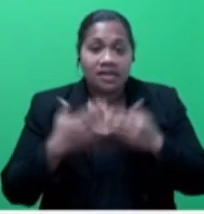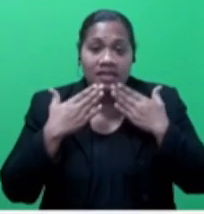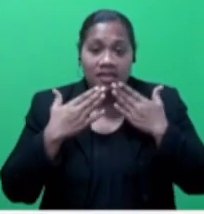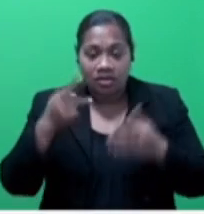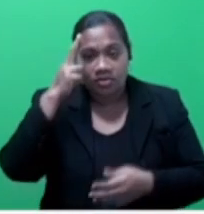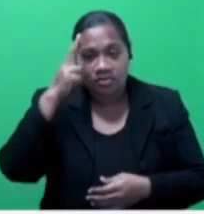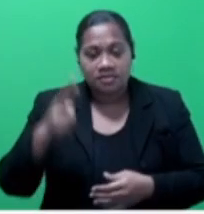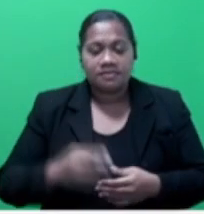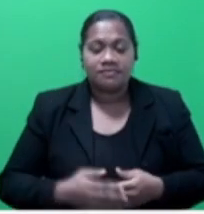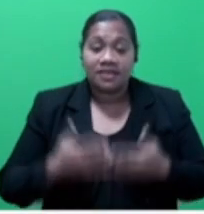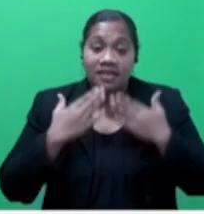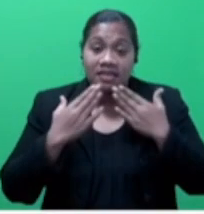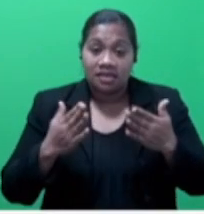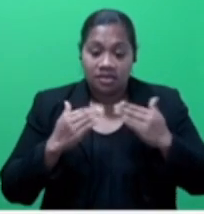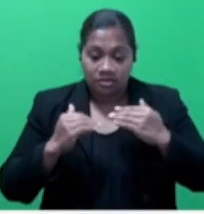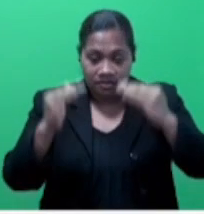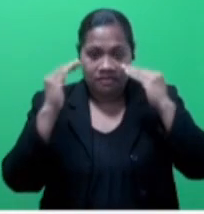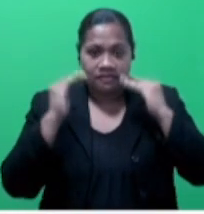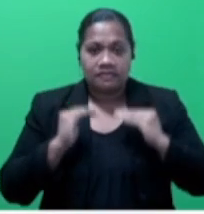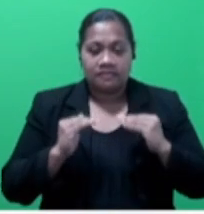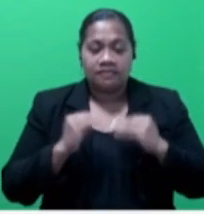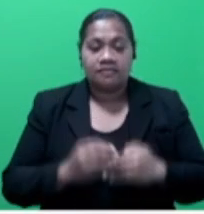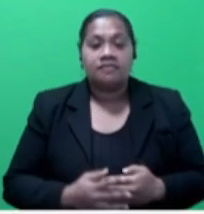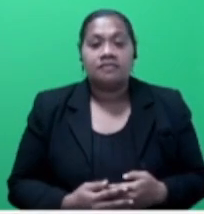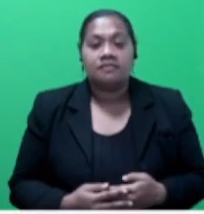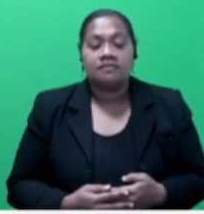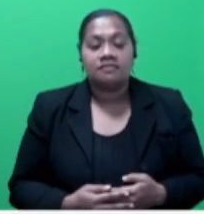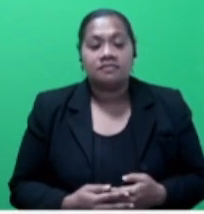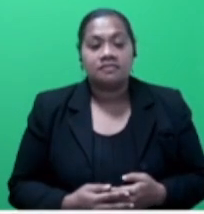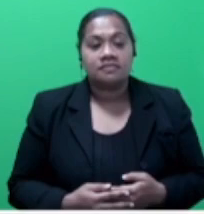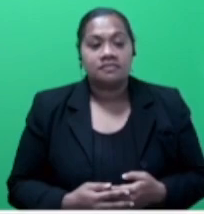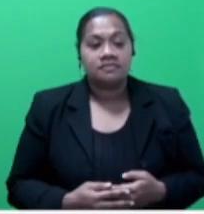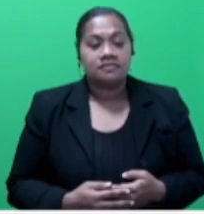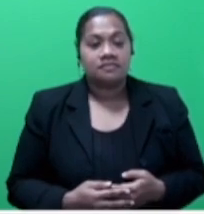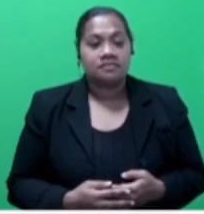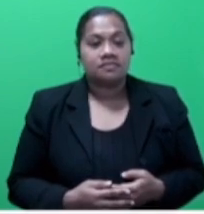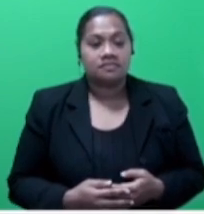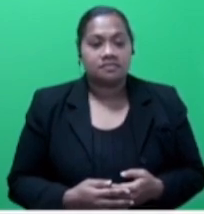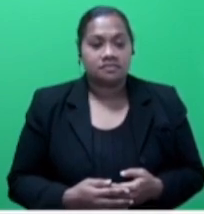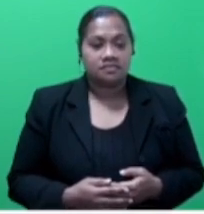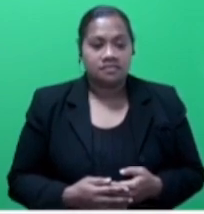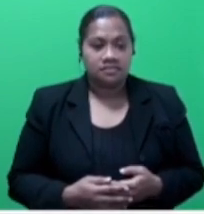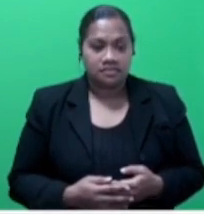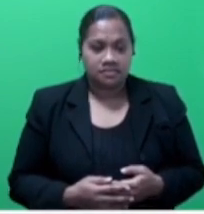We'll move on to the next oral question for